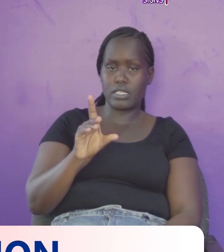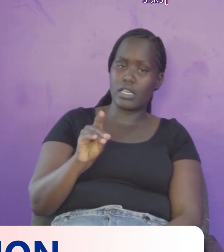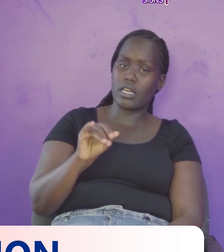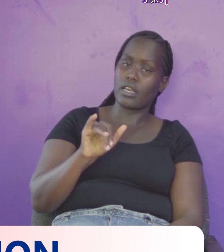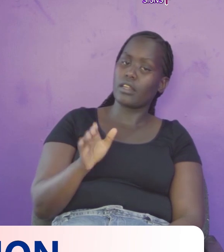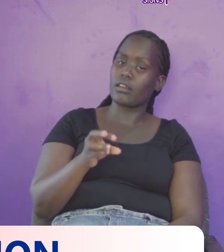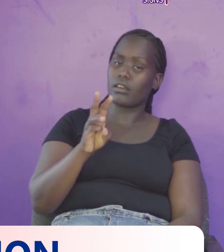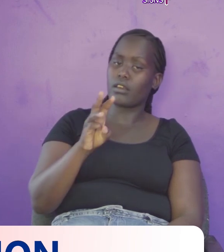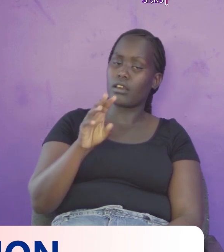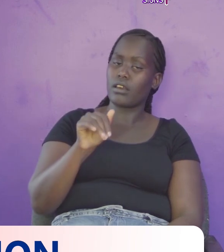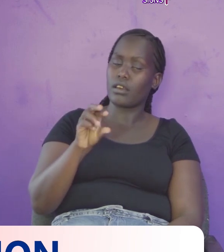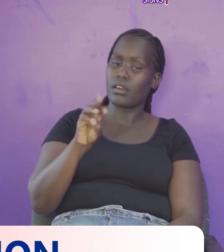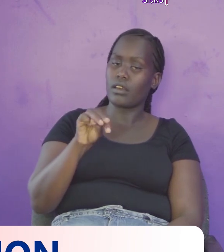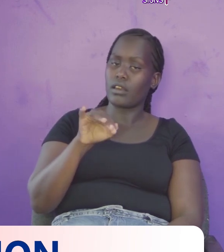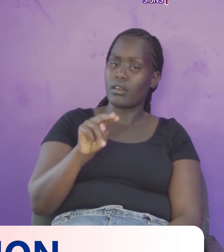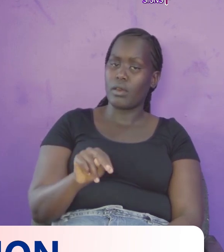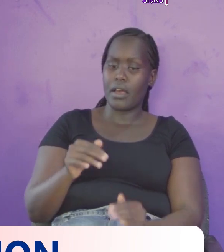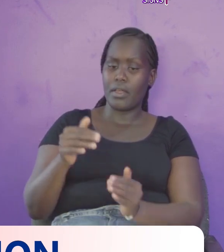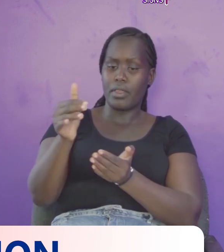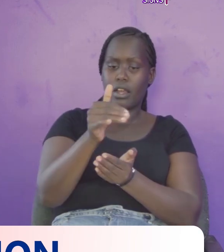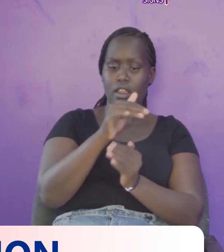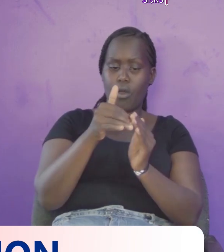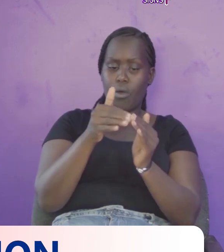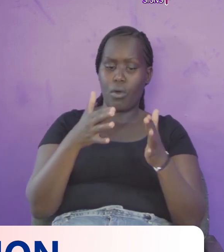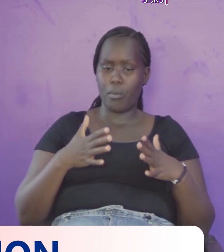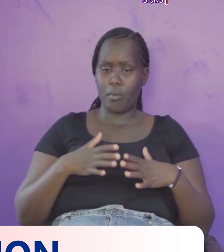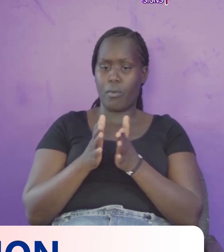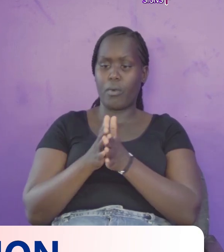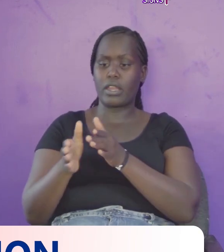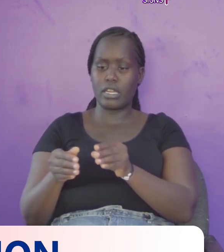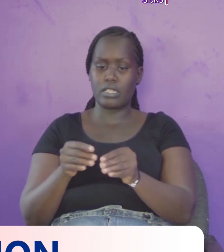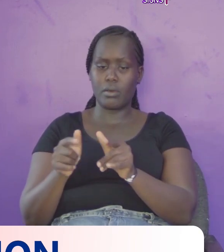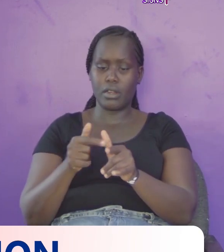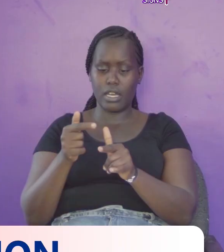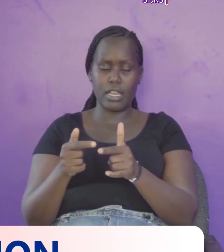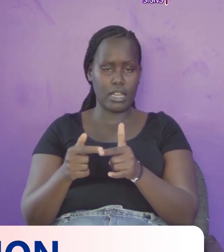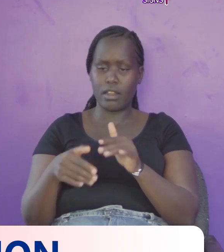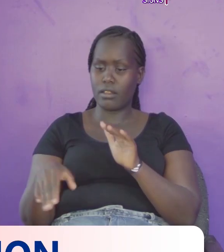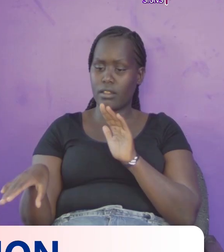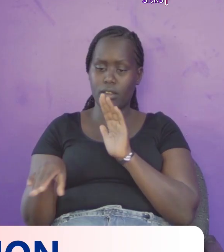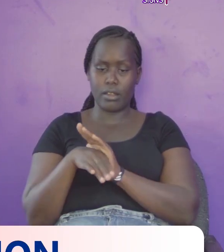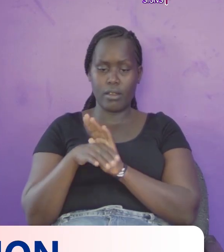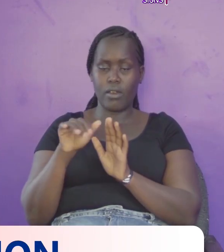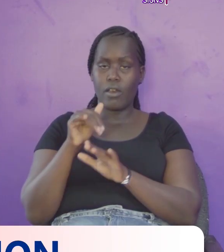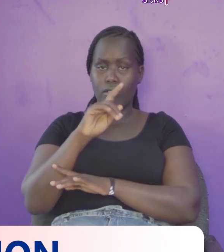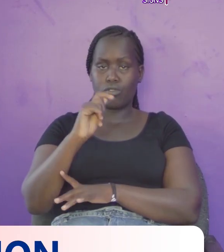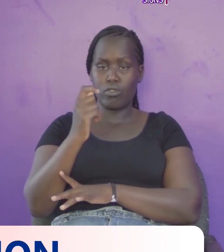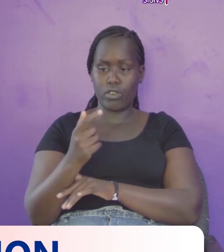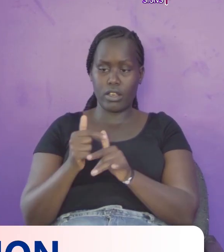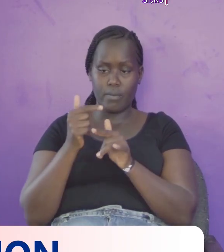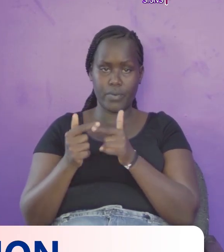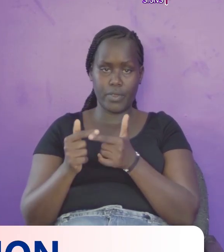collect they will gather every person with disability Yes. and just get rid of them out of Kenya. And that is why we are thanking God